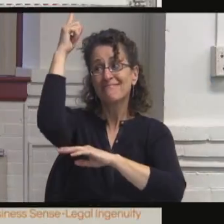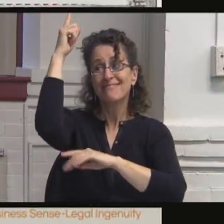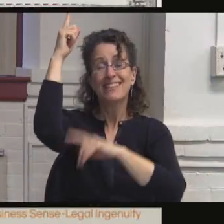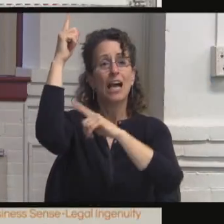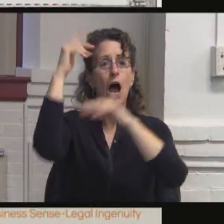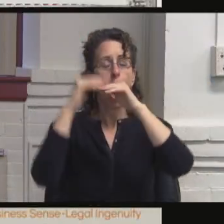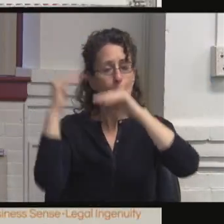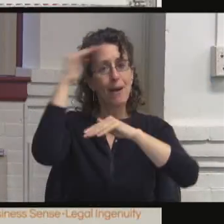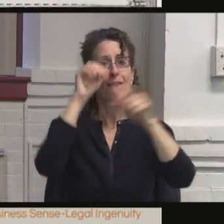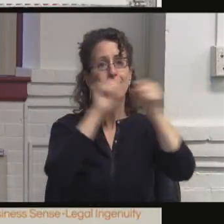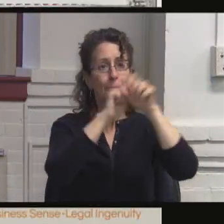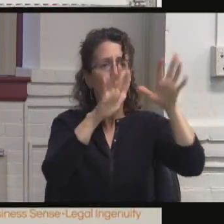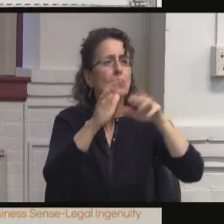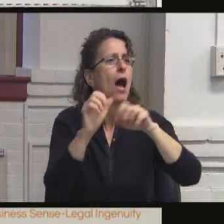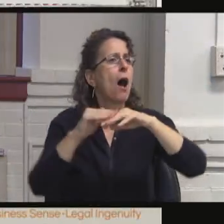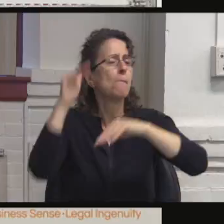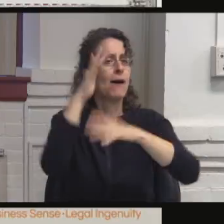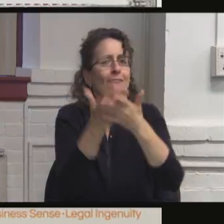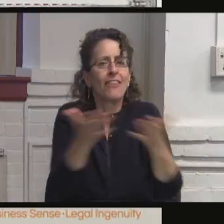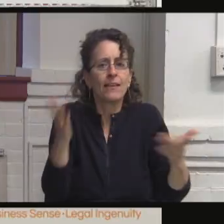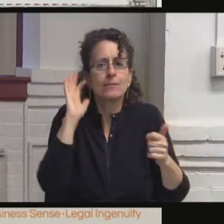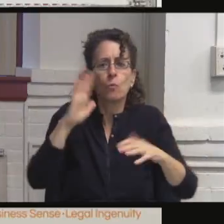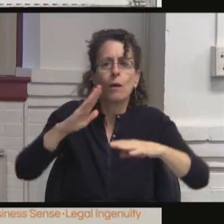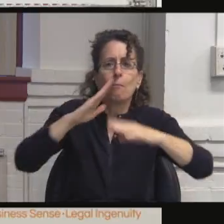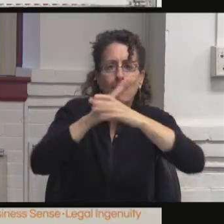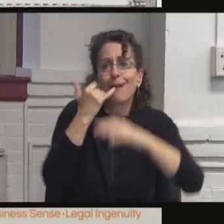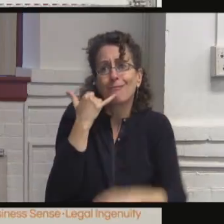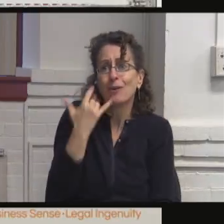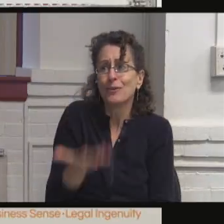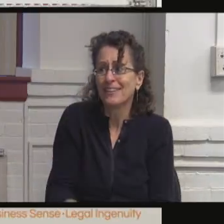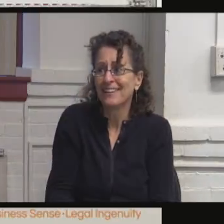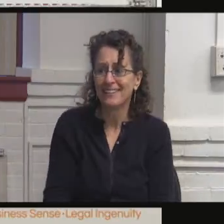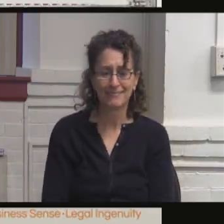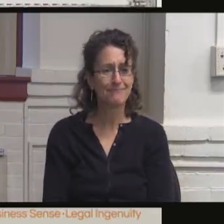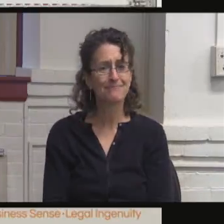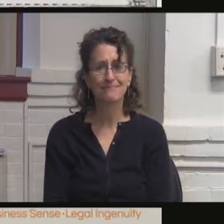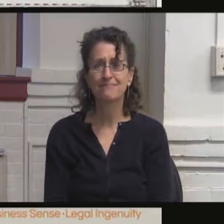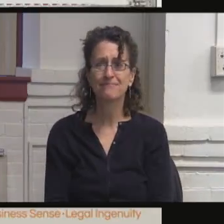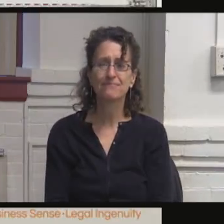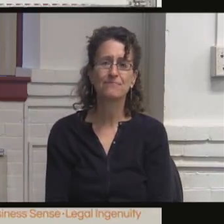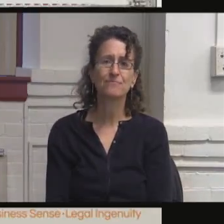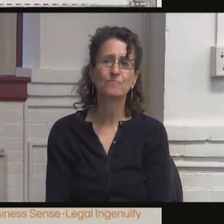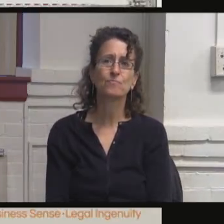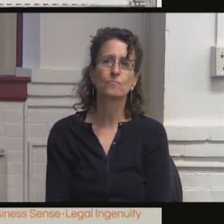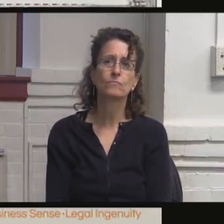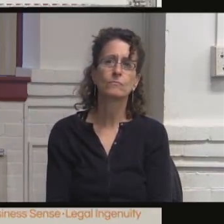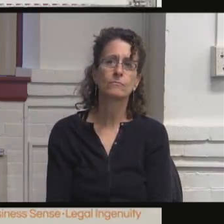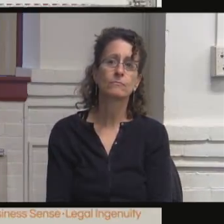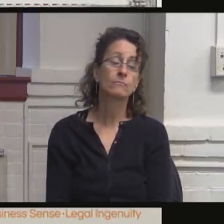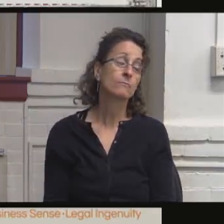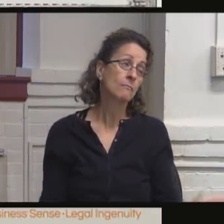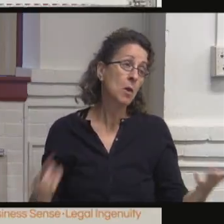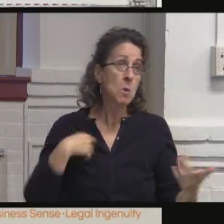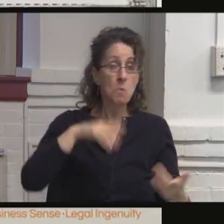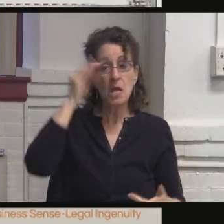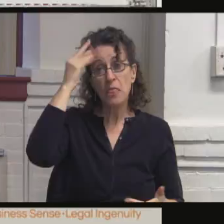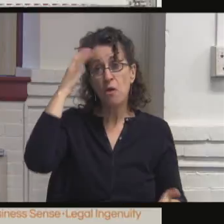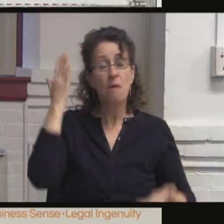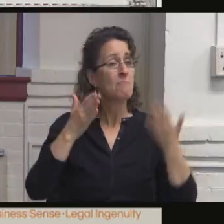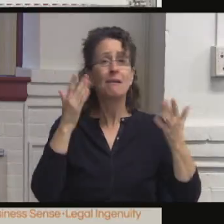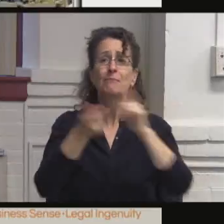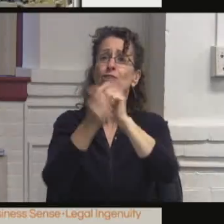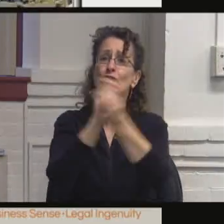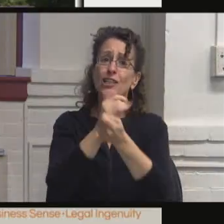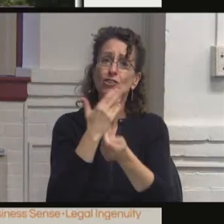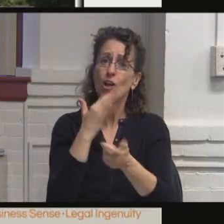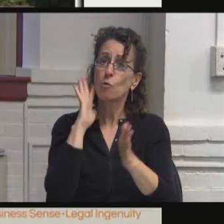ideas that we have, in addition to potentially exploring going down to 120, would be instead of a sort of a gray or a white pole, to go to a brown